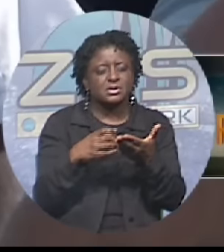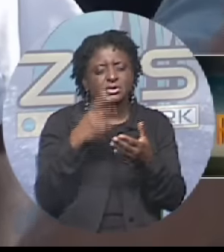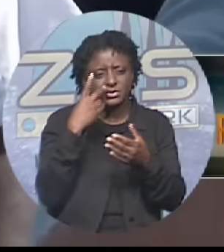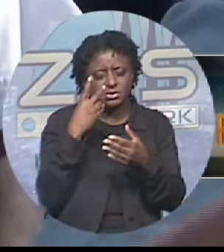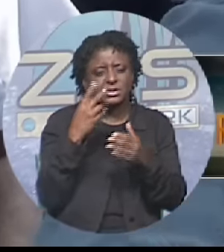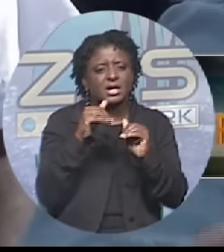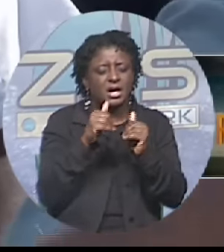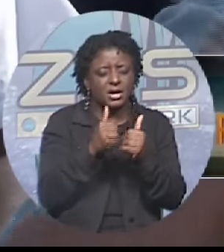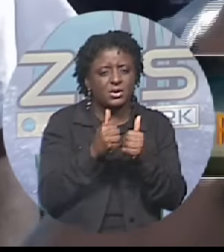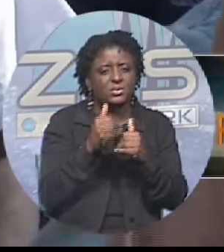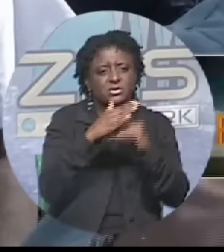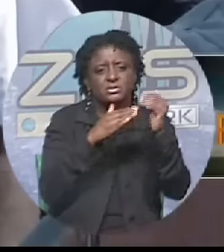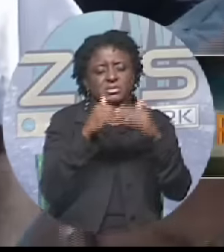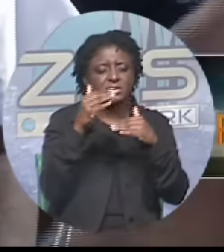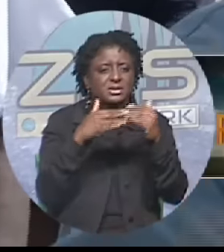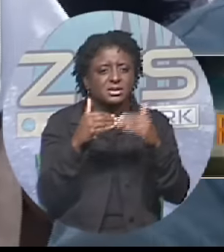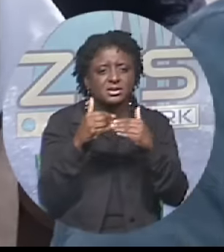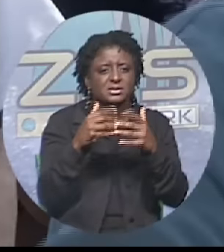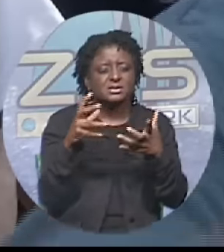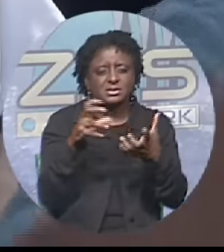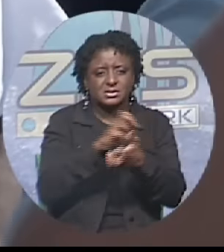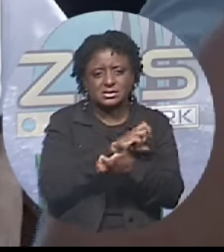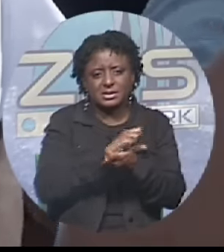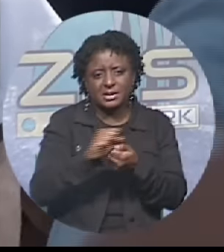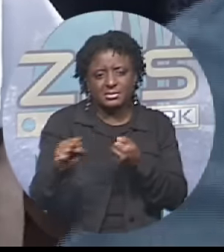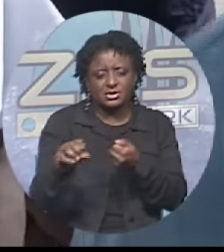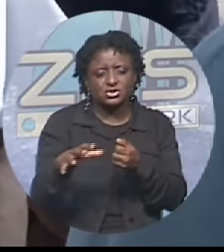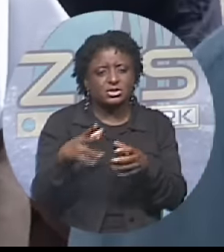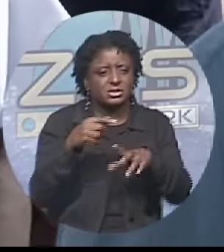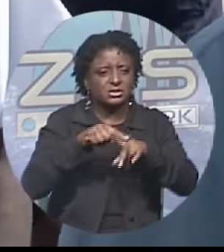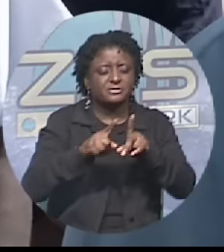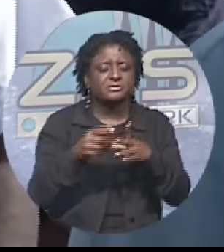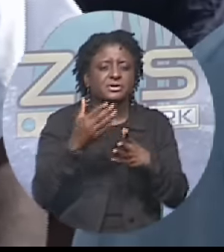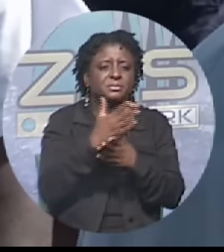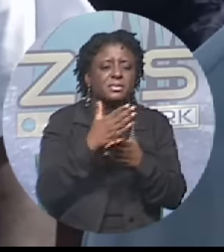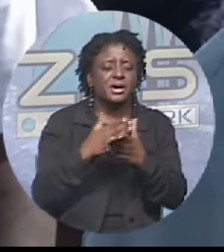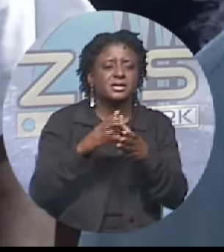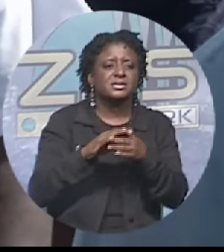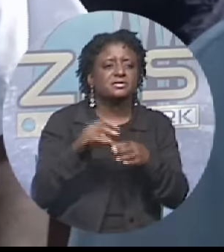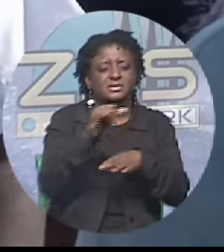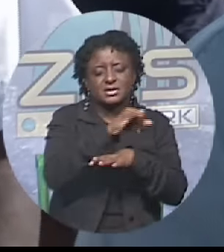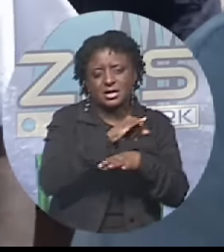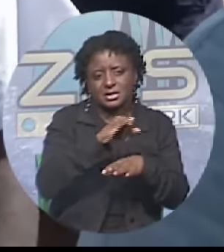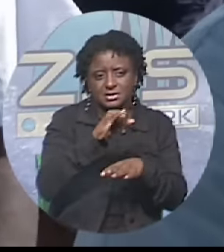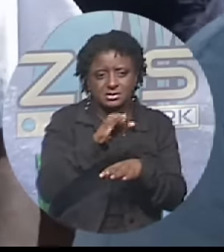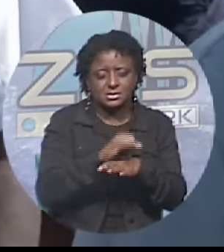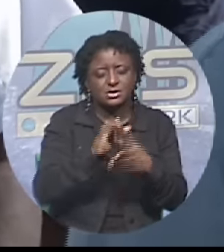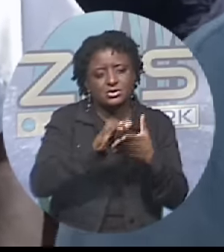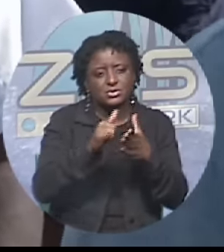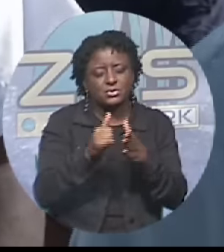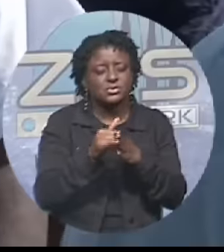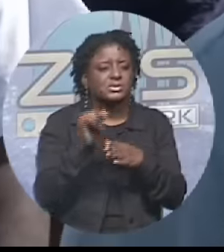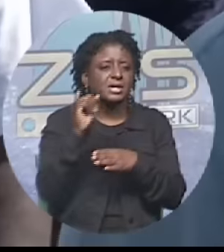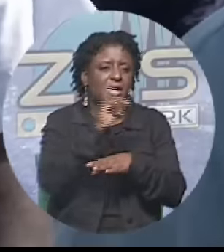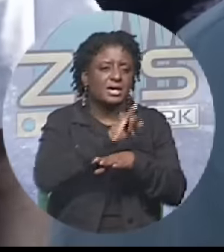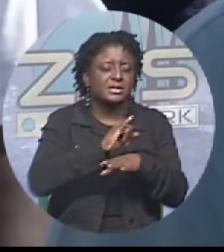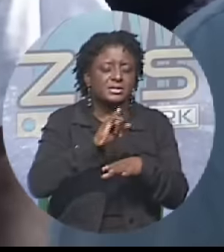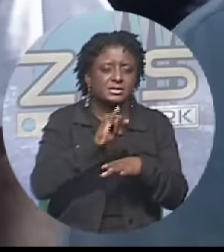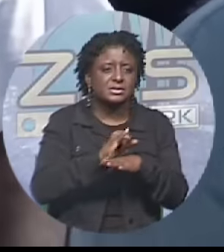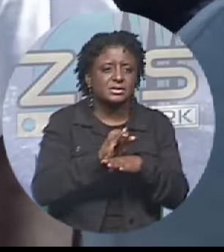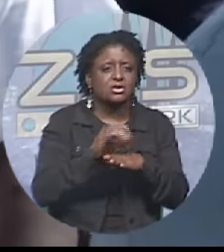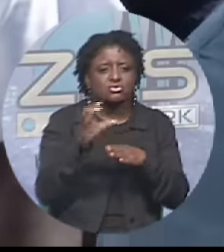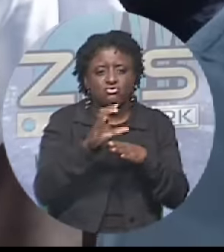different parts of Crooked Island, in different parts of Acklands, in different parts of Long Island, and those islands in particular have